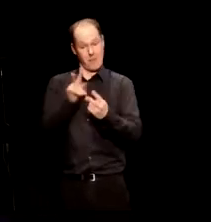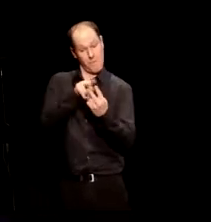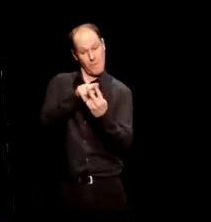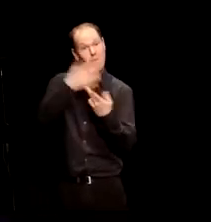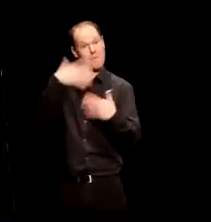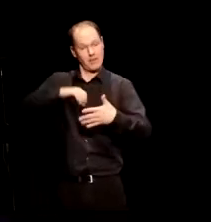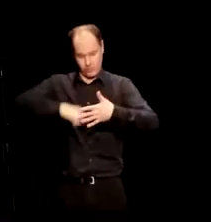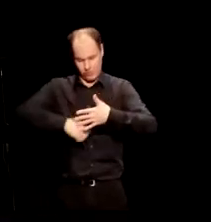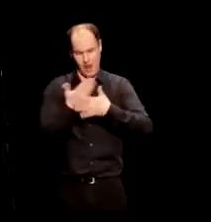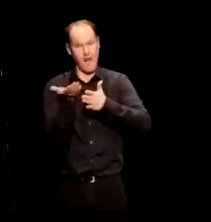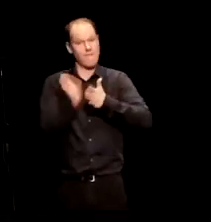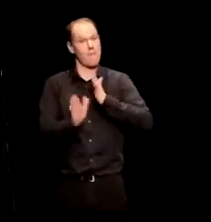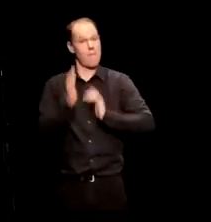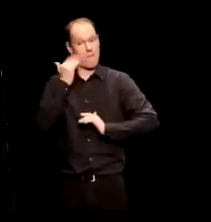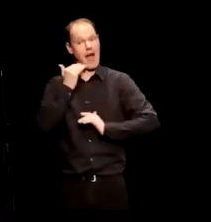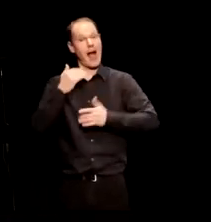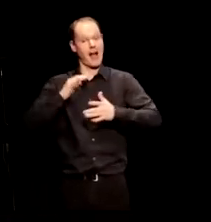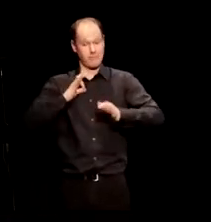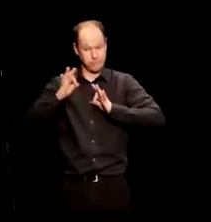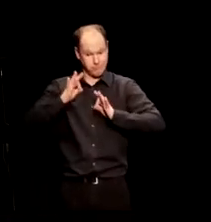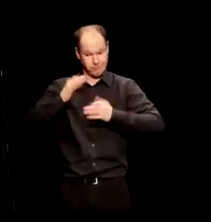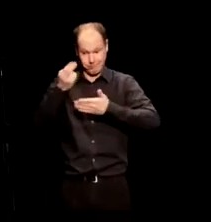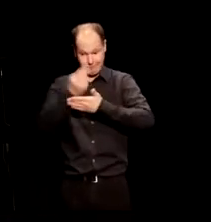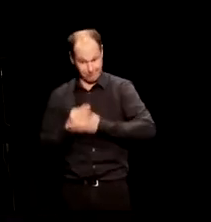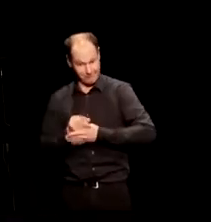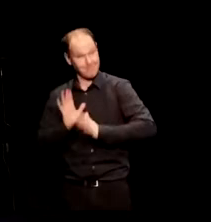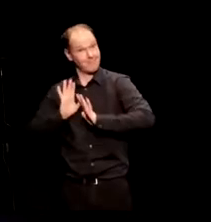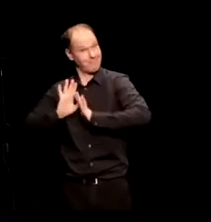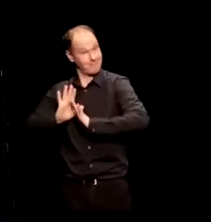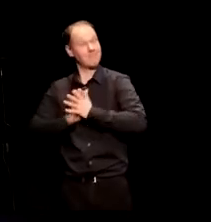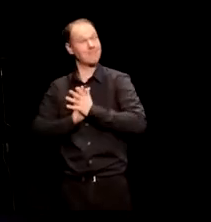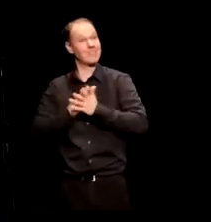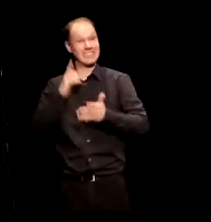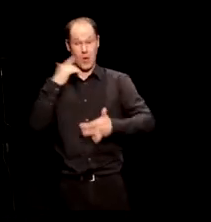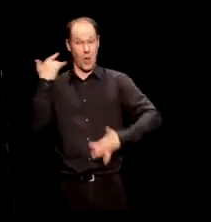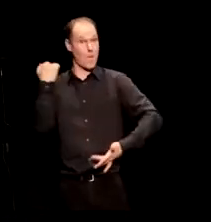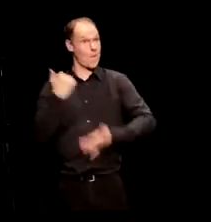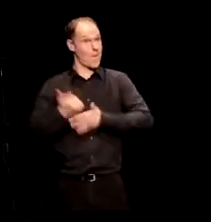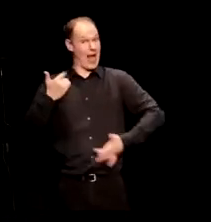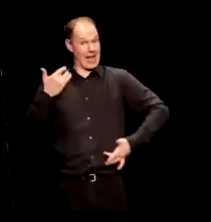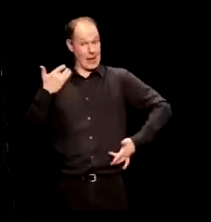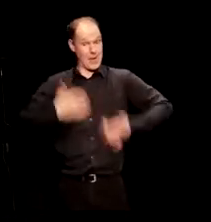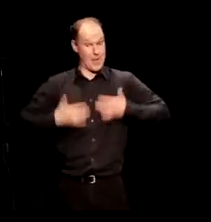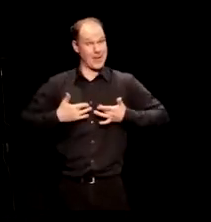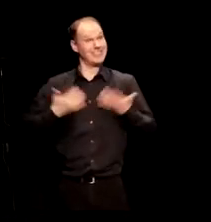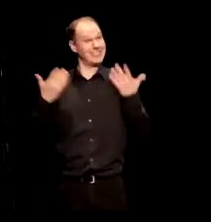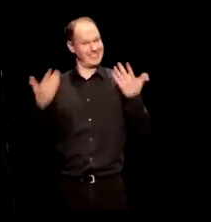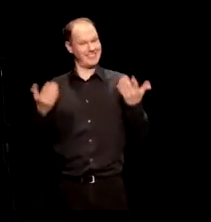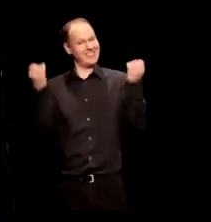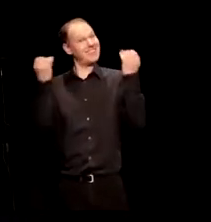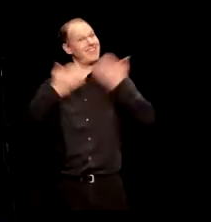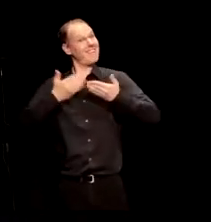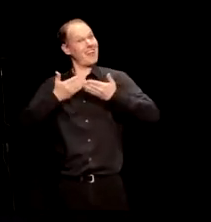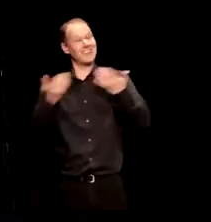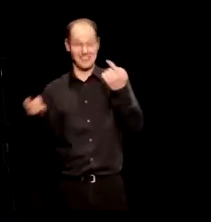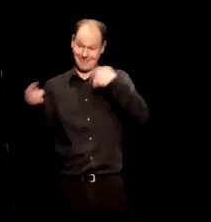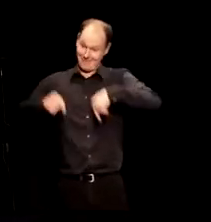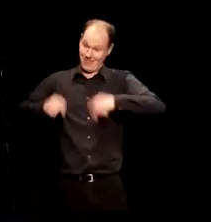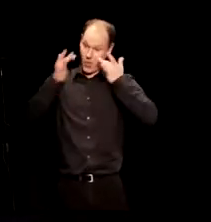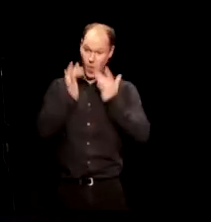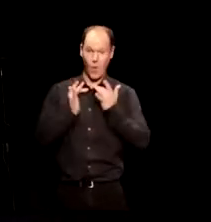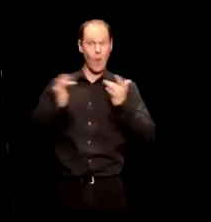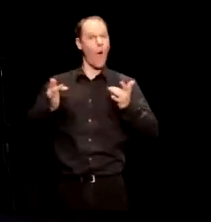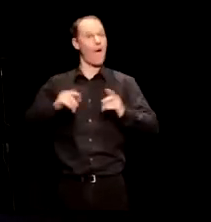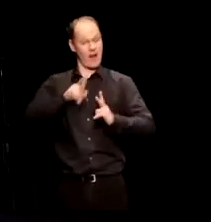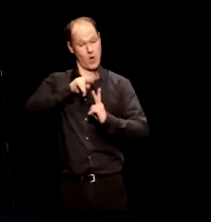artists that have been kind of forgotten and lost into those archives. And how exciting, how special that here we are this evening. We're going to share these two